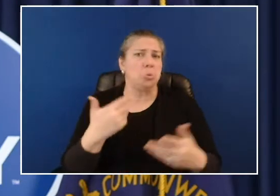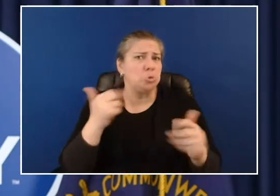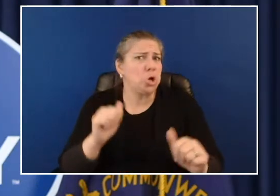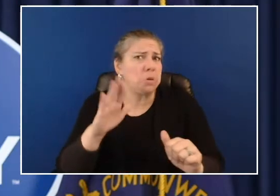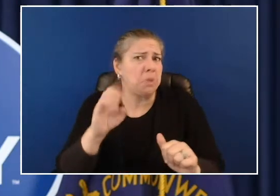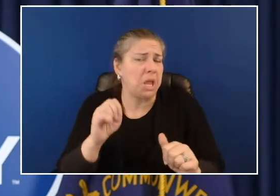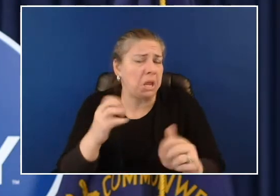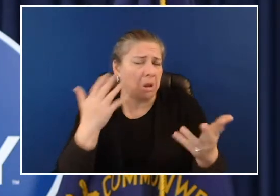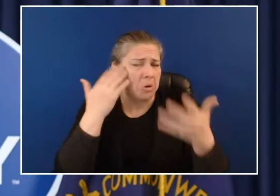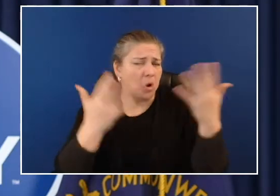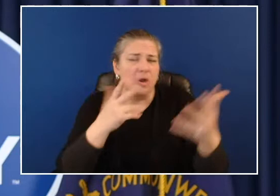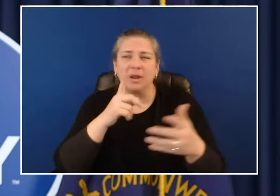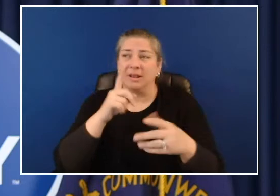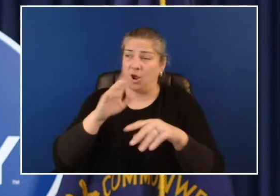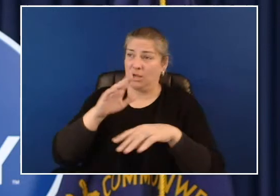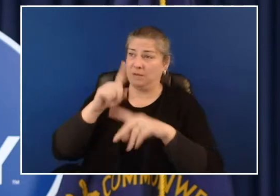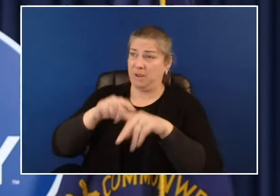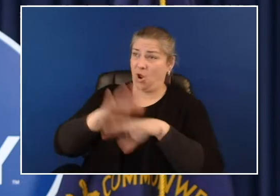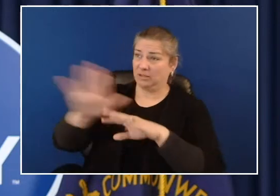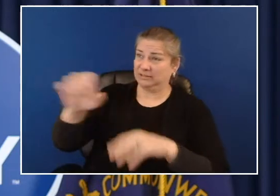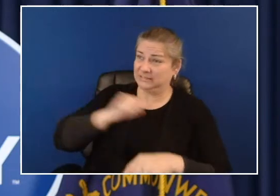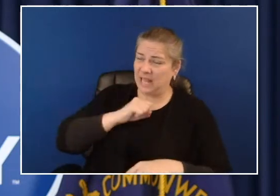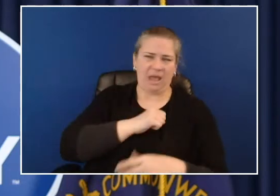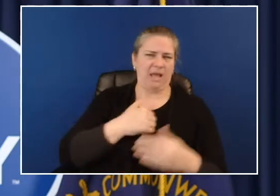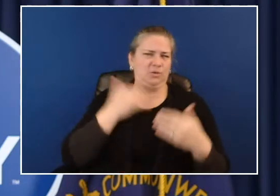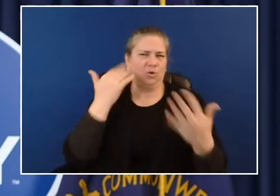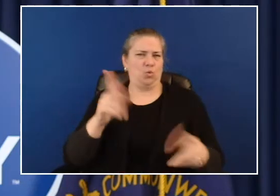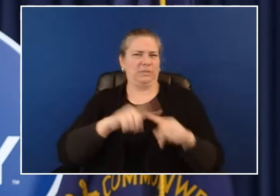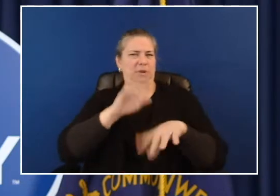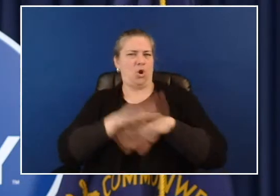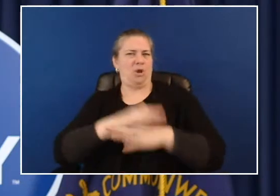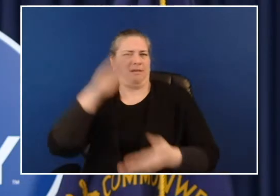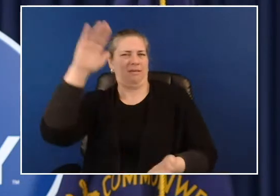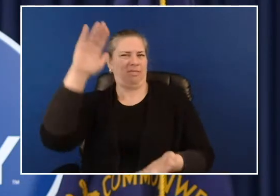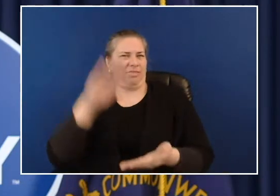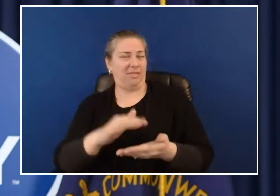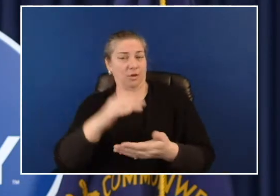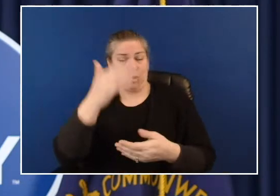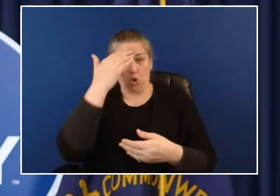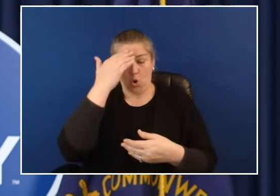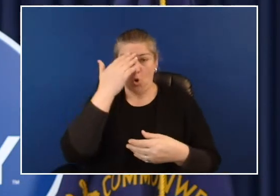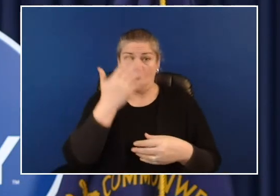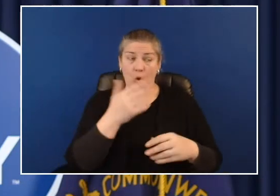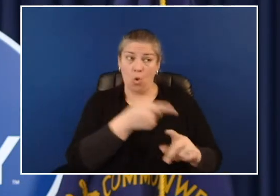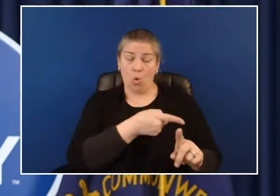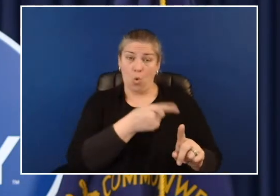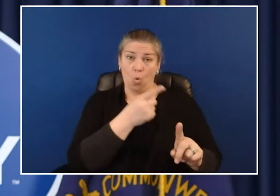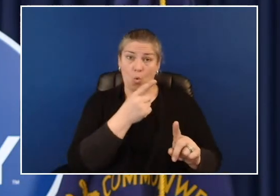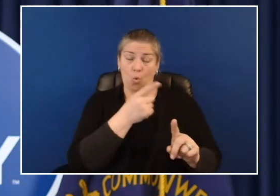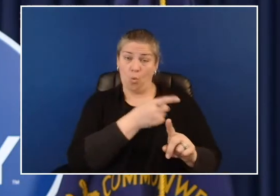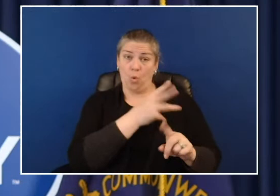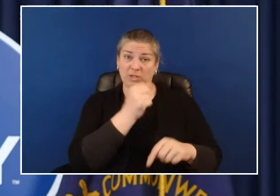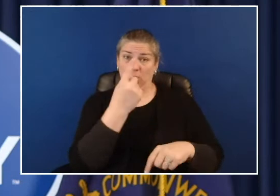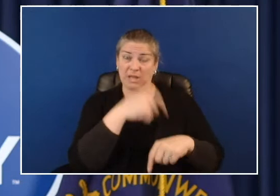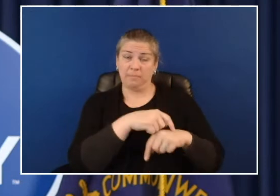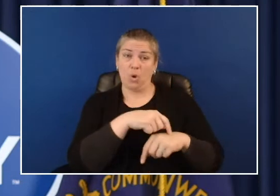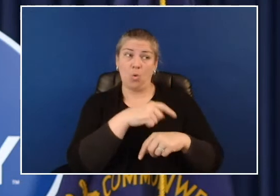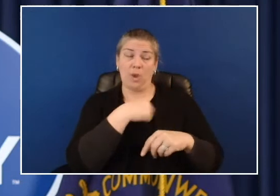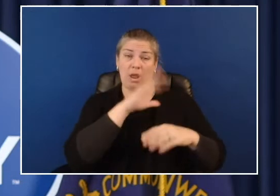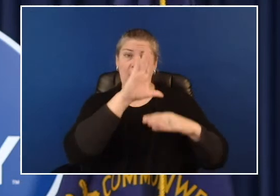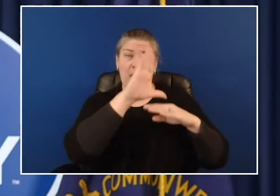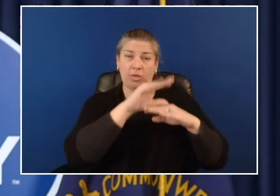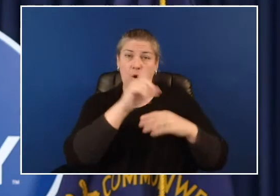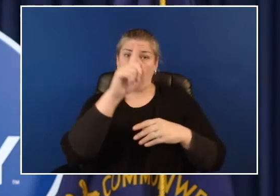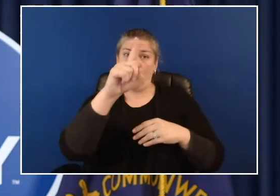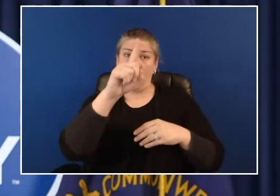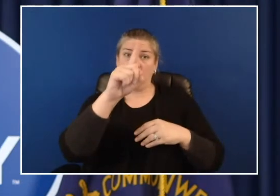how quickly we're declining. There's a period last week where we were going down almost 1 percentage point in positivity a day. Over the weekend, that